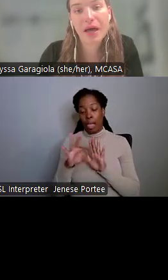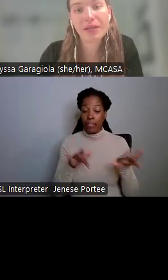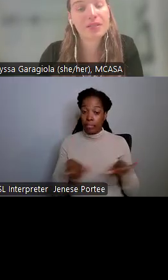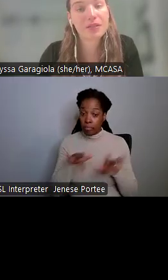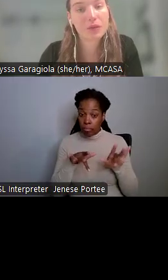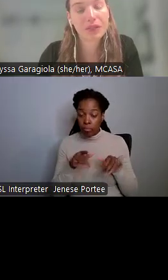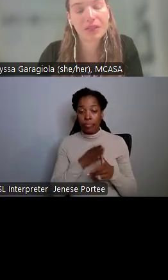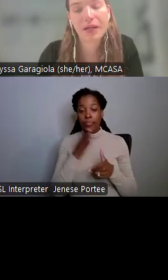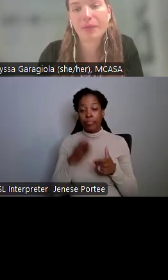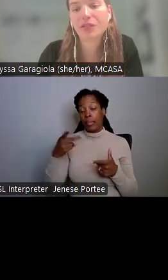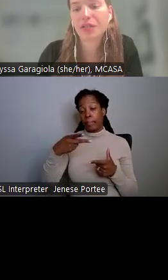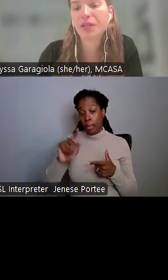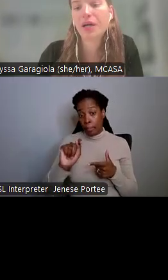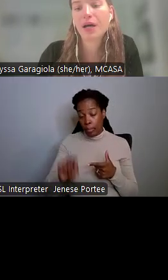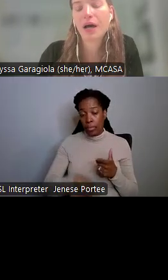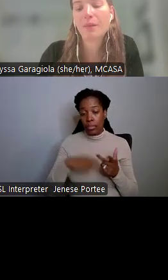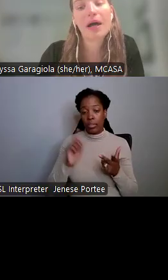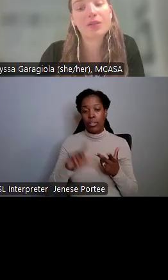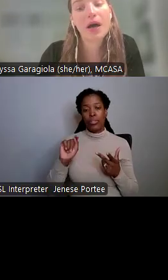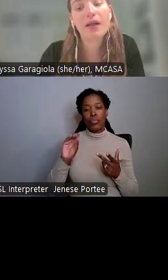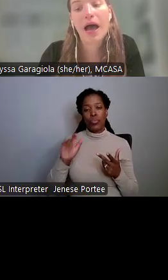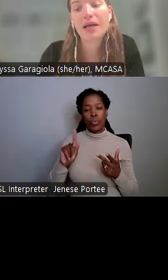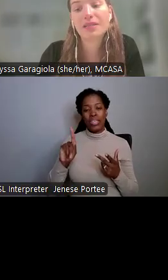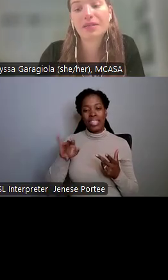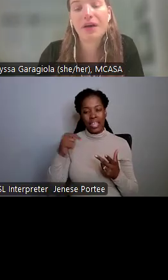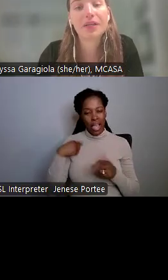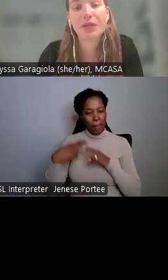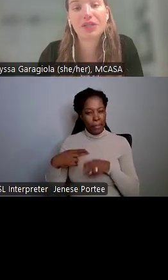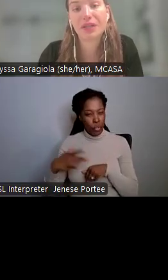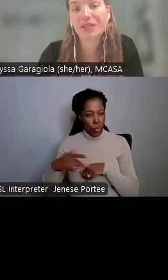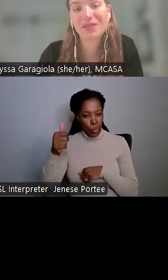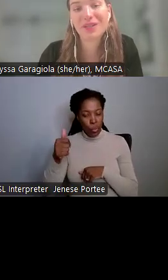PowerPoint slides, the toolkit that I mentioned, as well as the